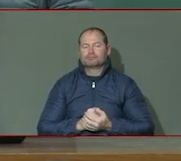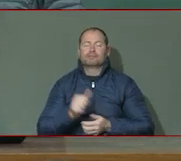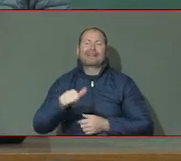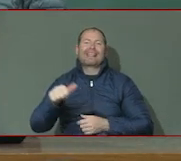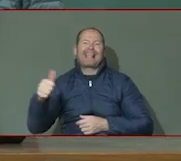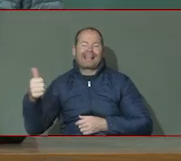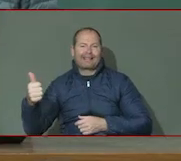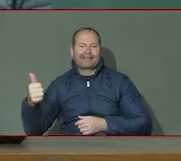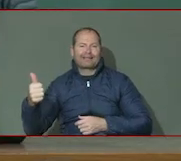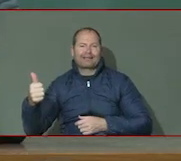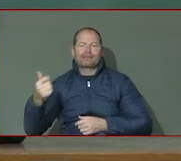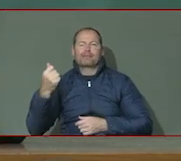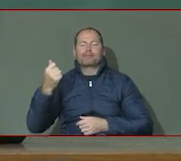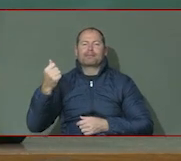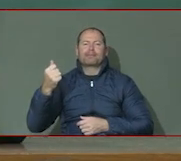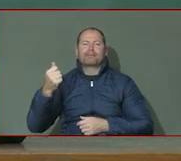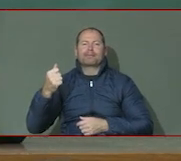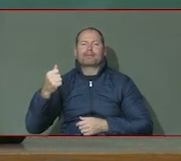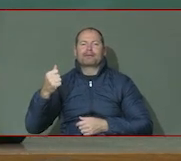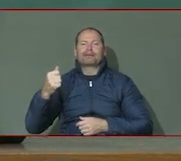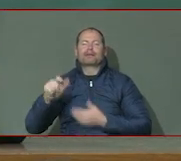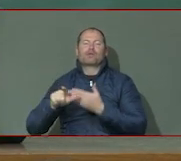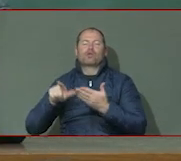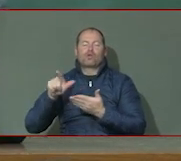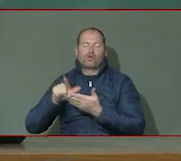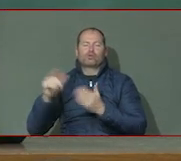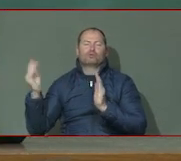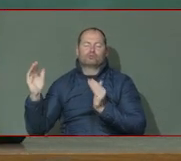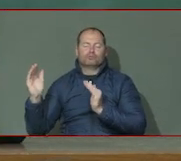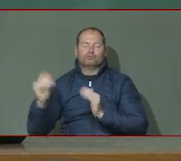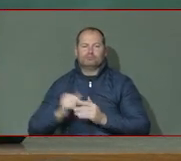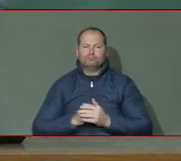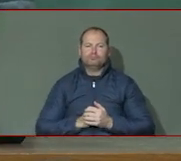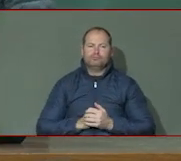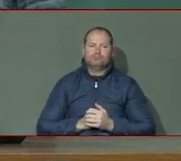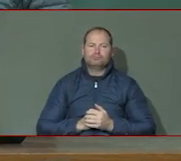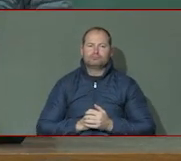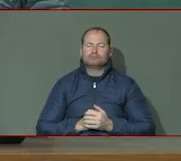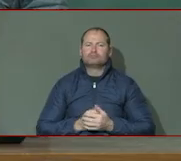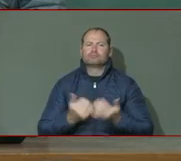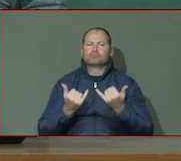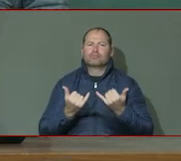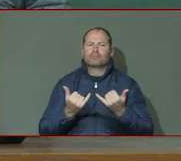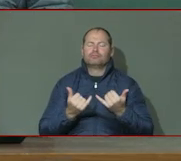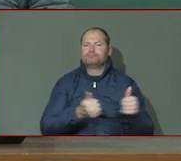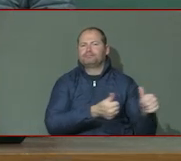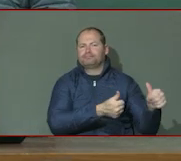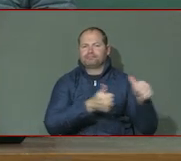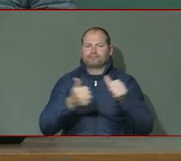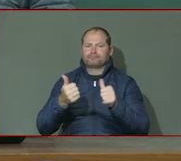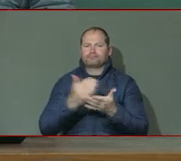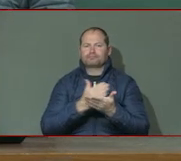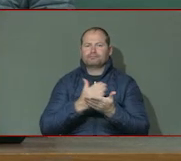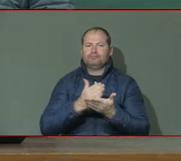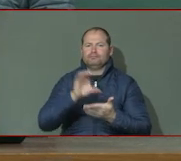compare the return on capital employed with the loans. So who's interested in the return on shareholders'